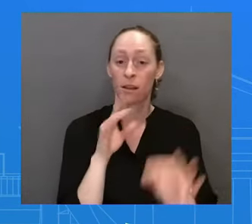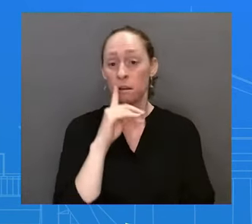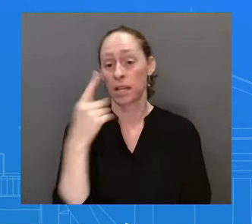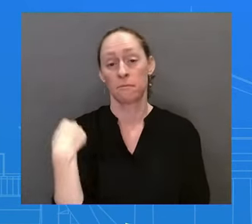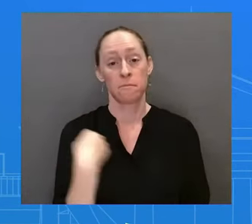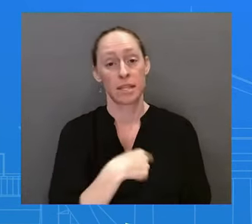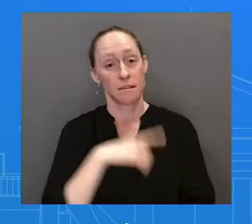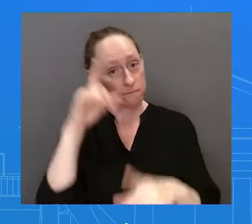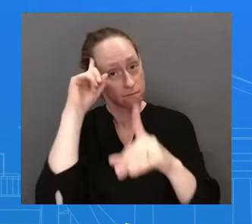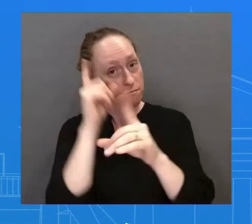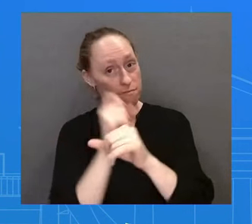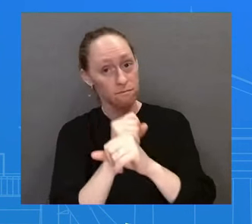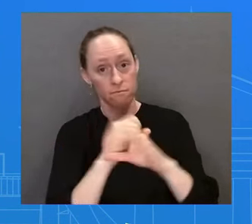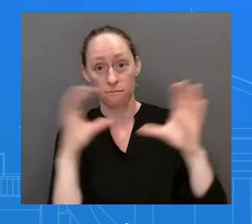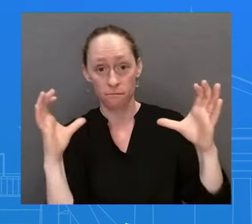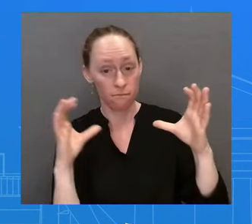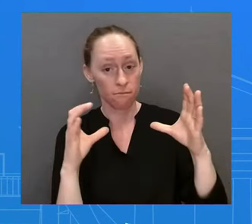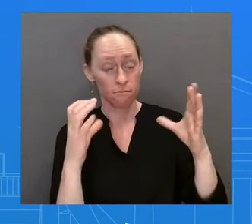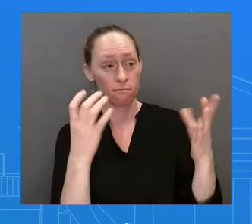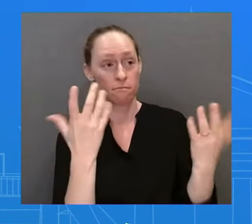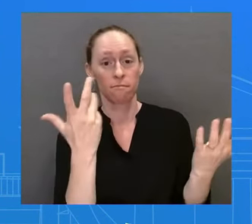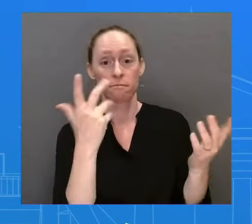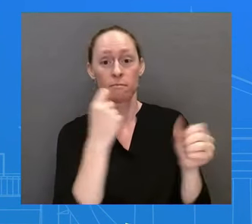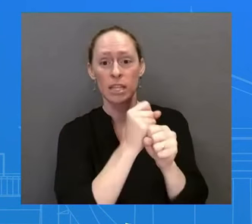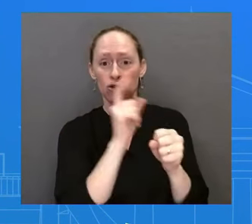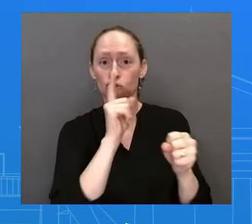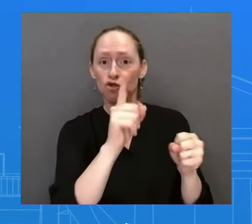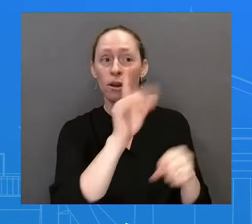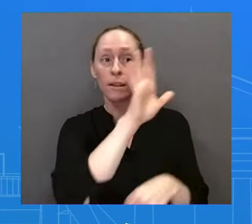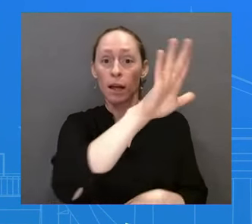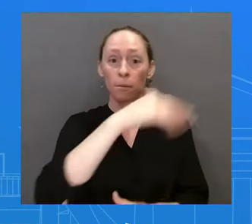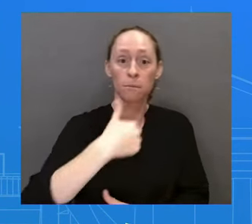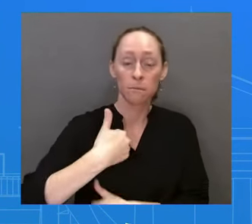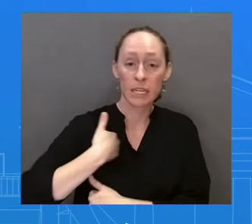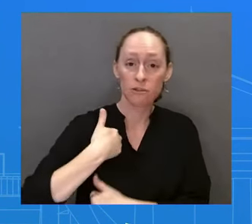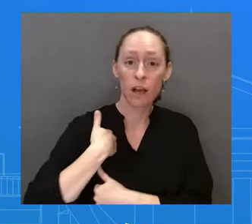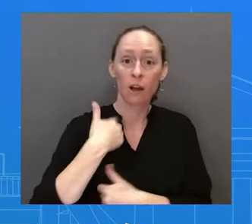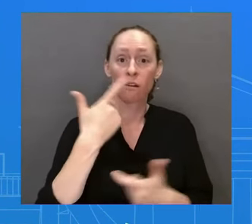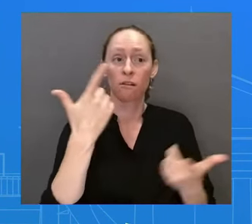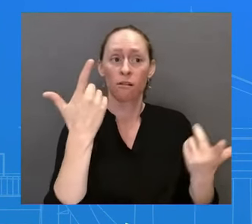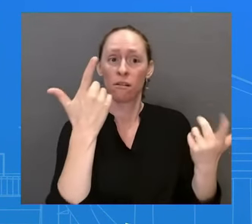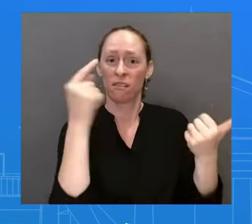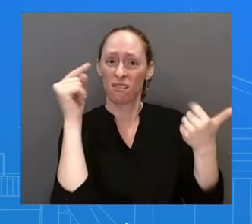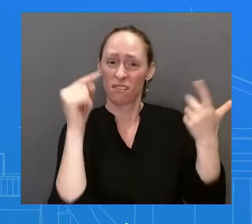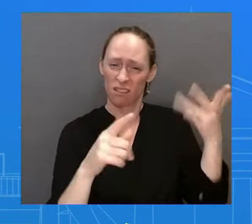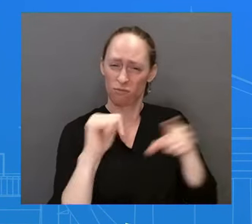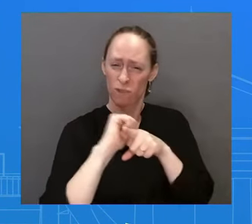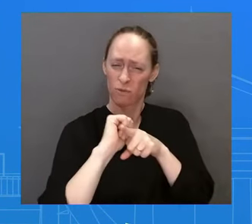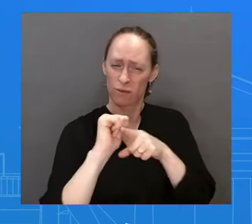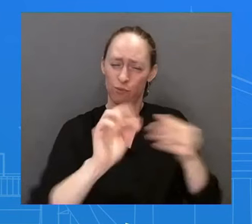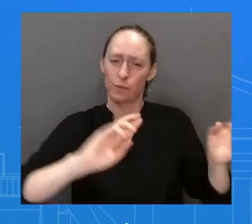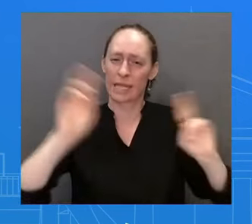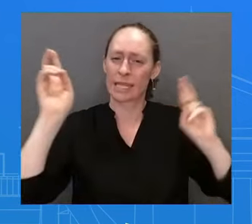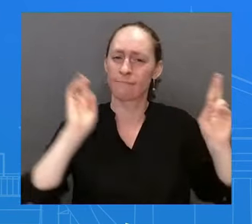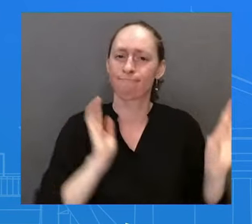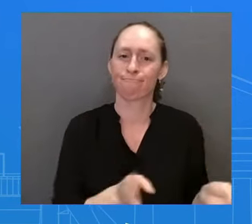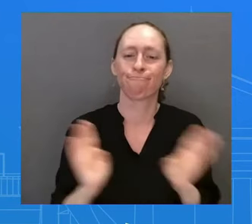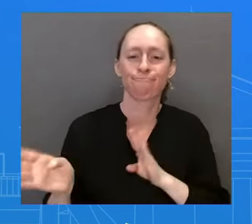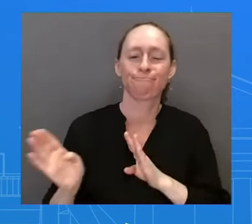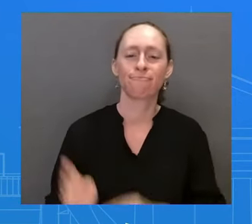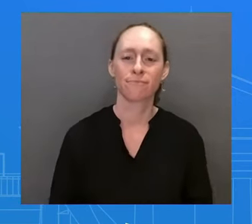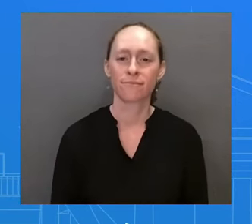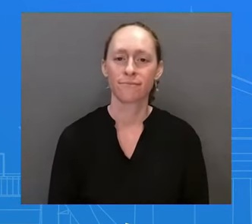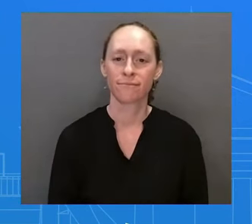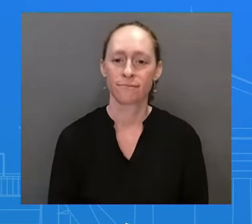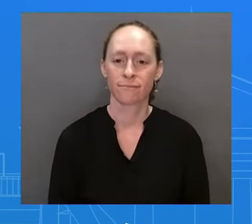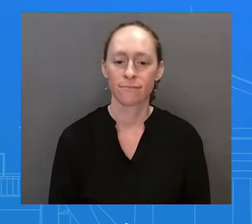training that they need to be successful. That's what we're focused on. Some action that stops short of full membership in NATO